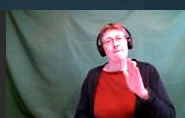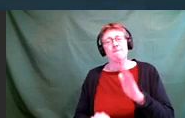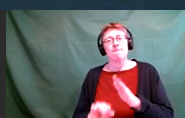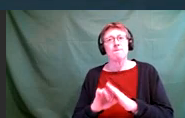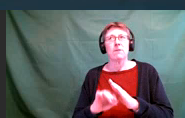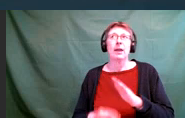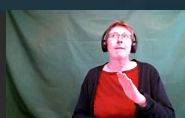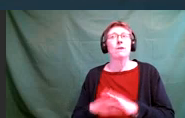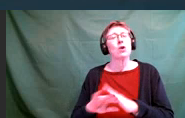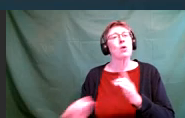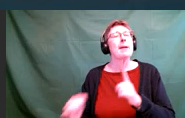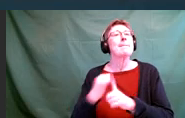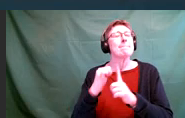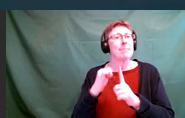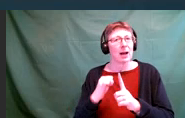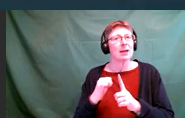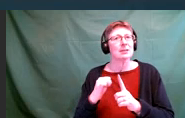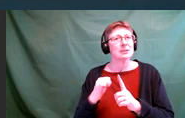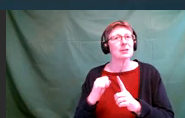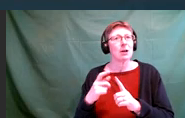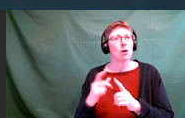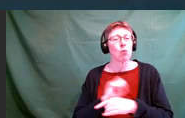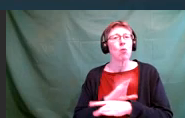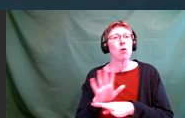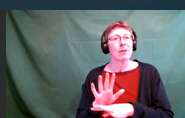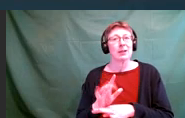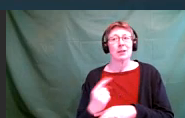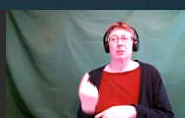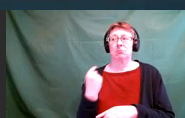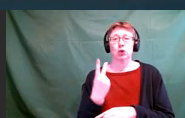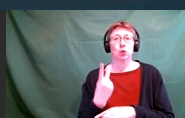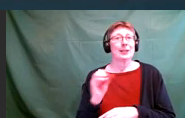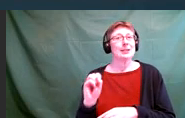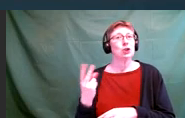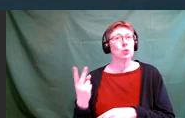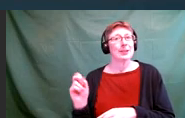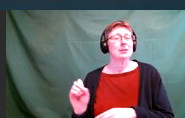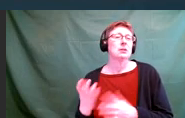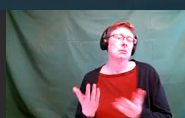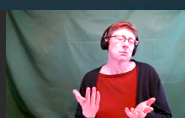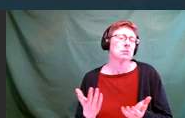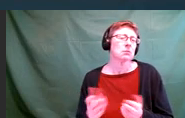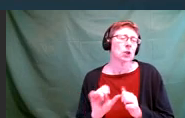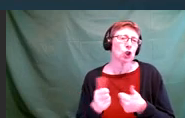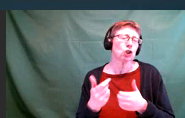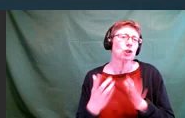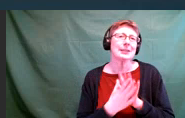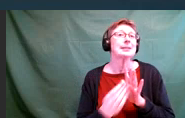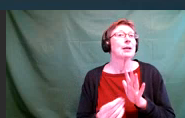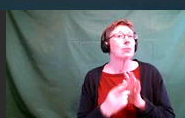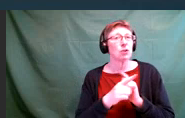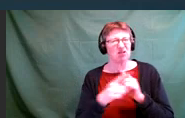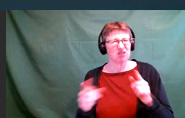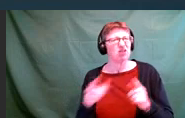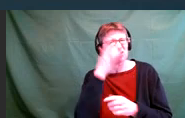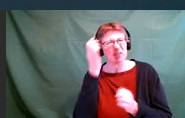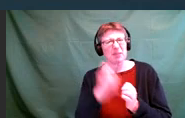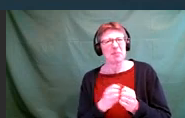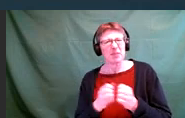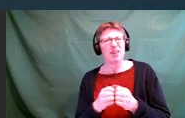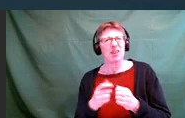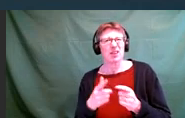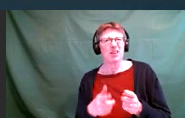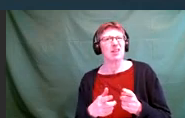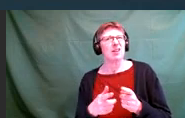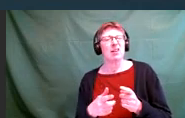in 2020. And a good example of that, as I say, is, remember when we started,